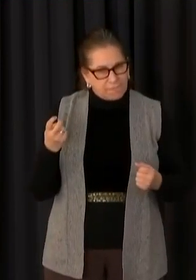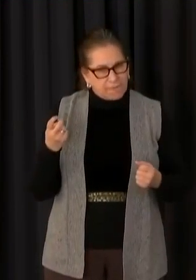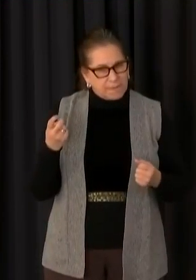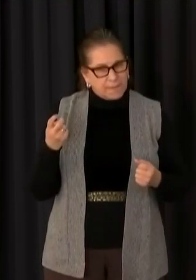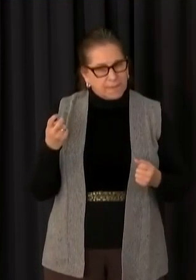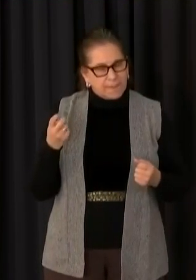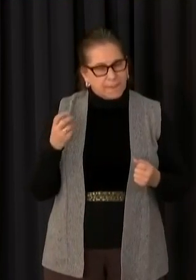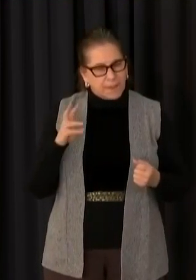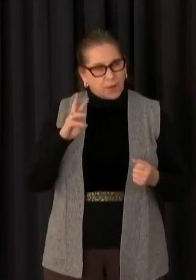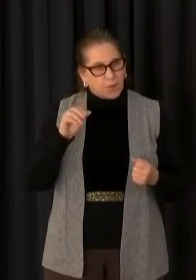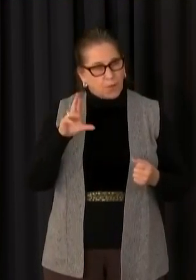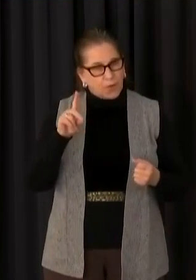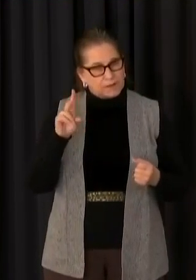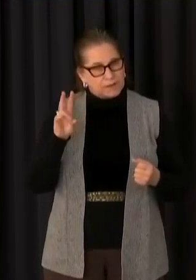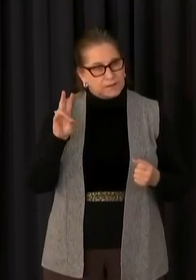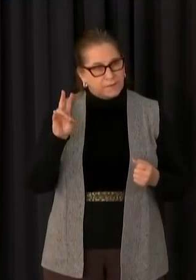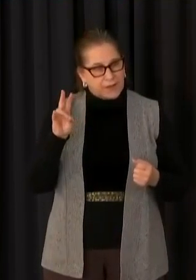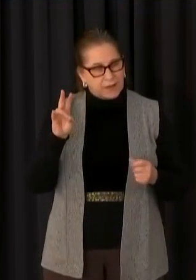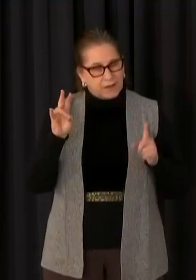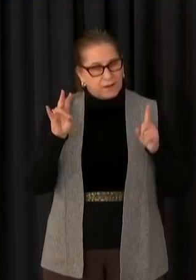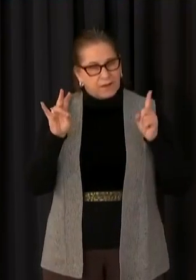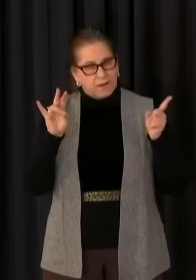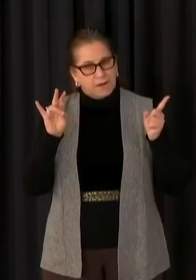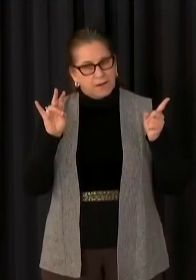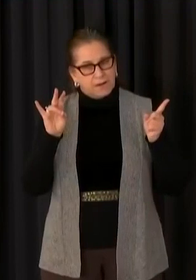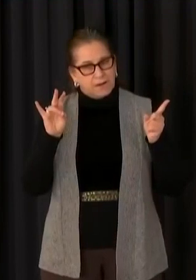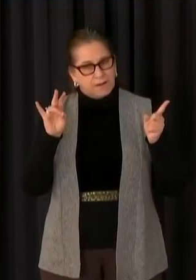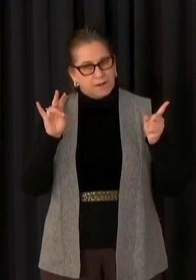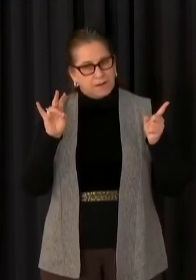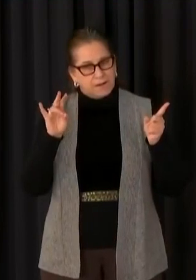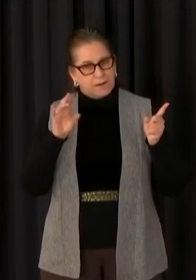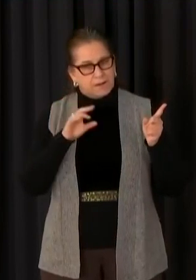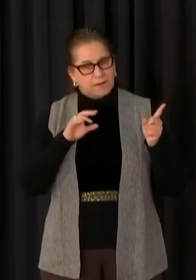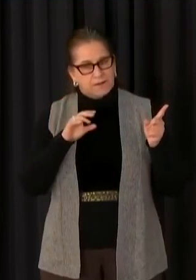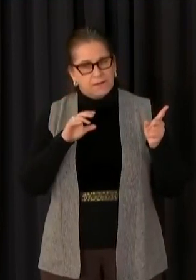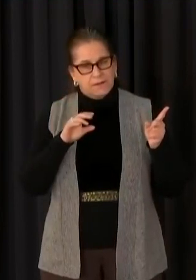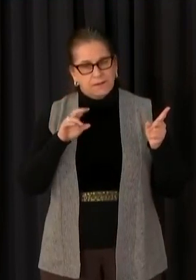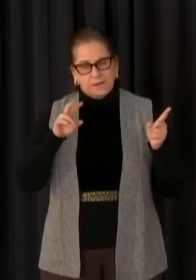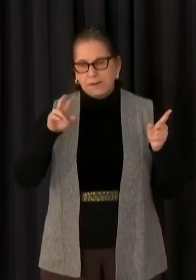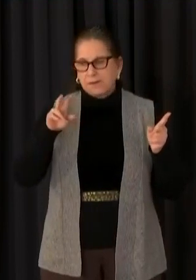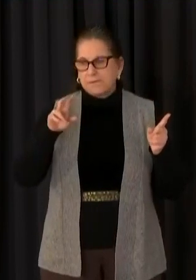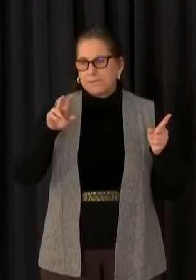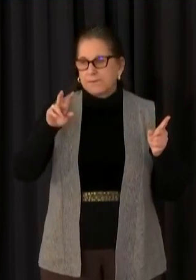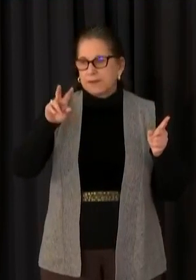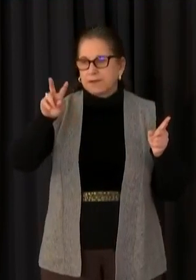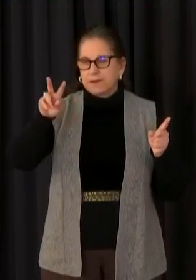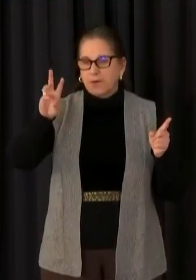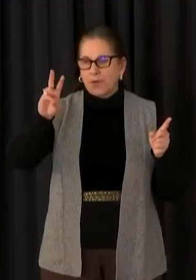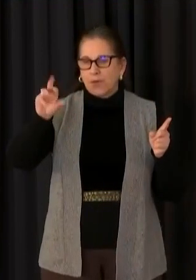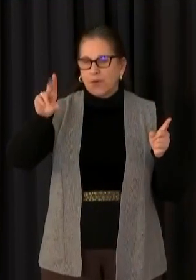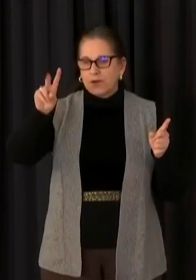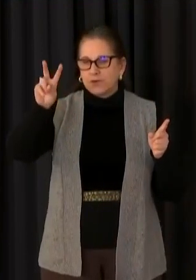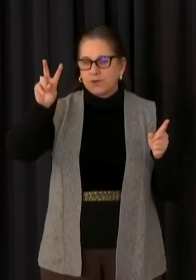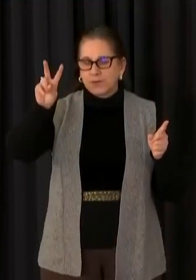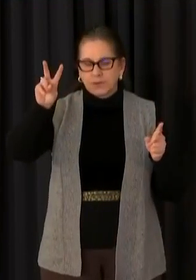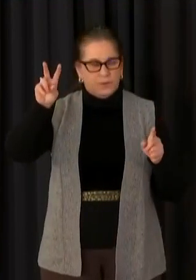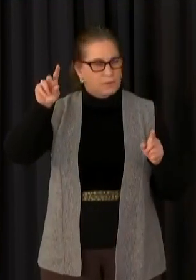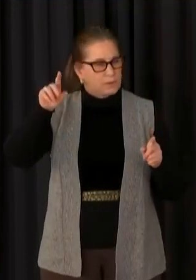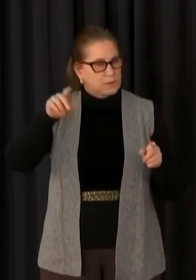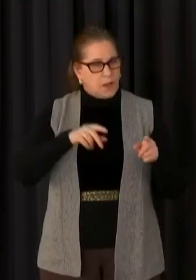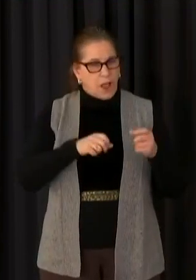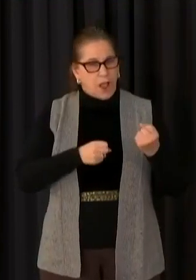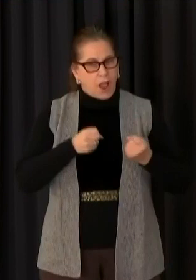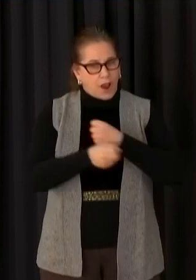7, or I guess police district, if you look at the 7D numbers compared to 2D, it's really off the charts. And we're getting reports that there may